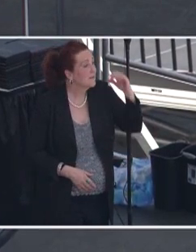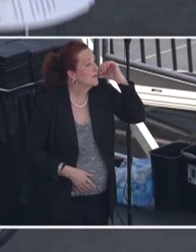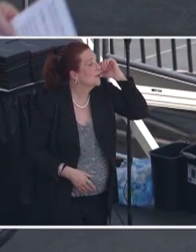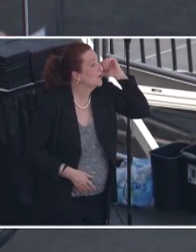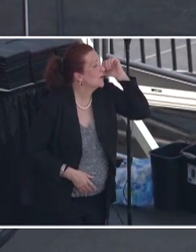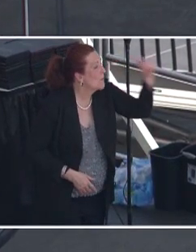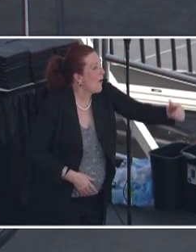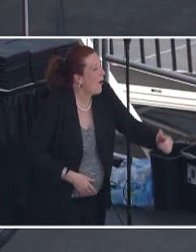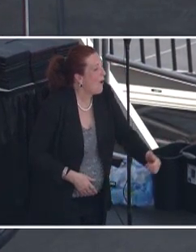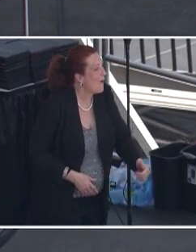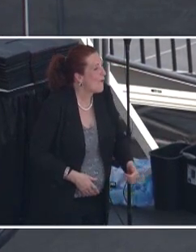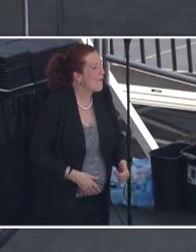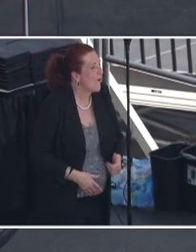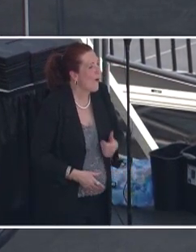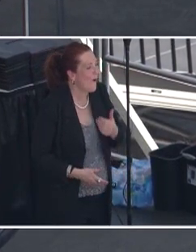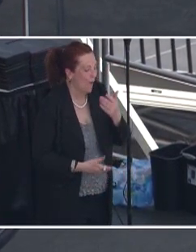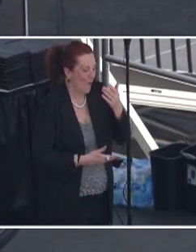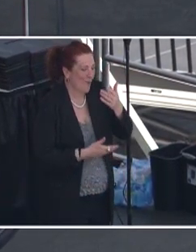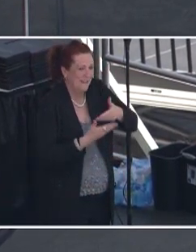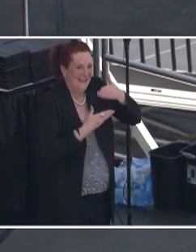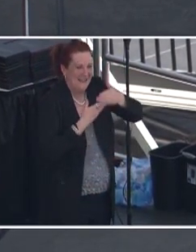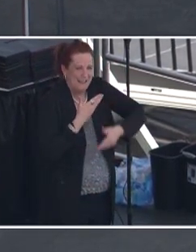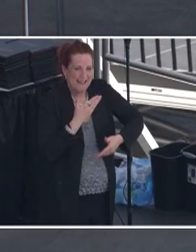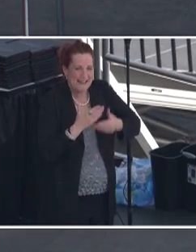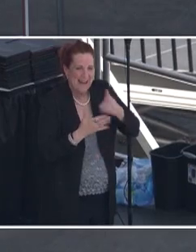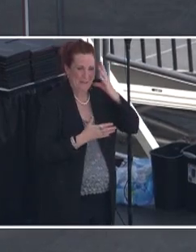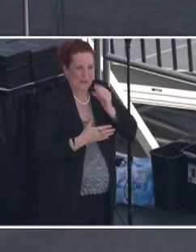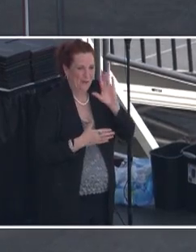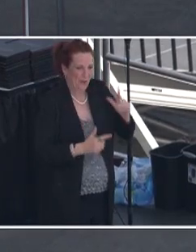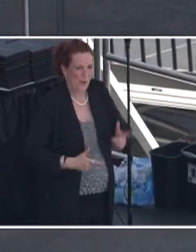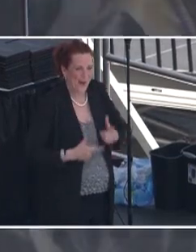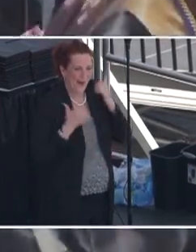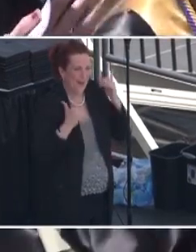next chapter. I thank you for this opportunity.